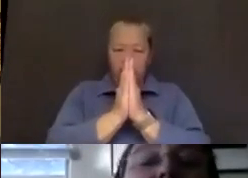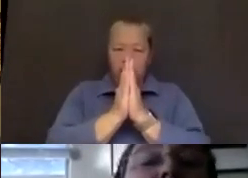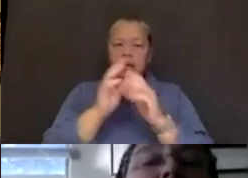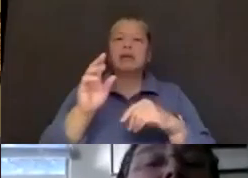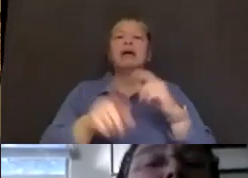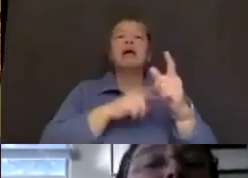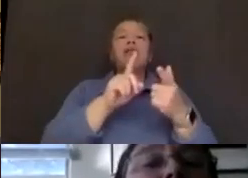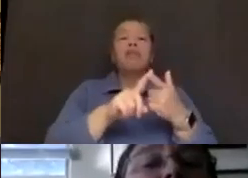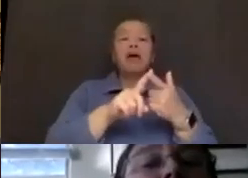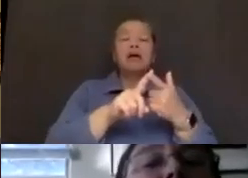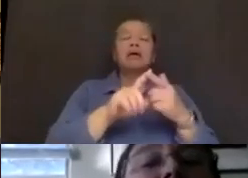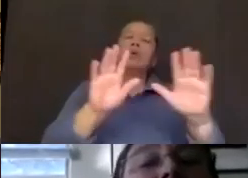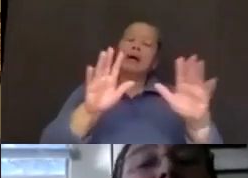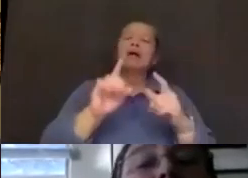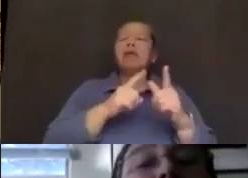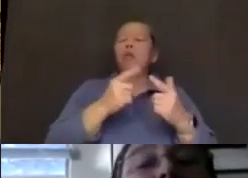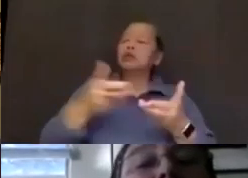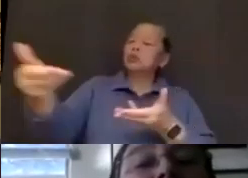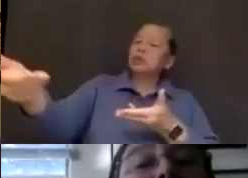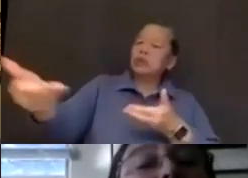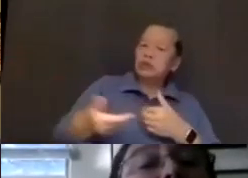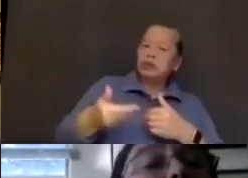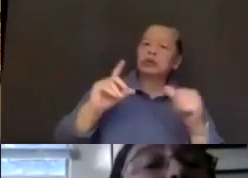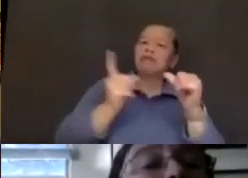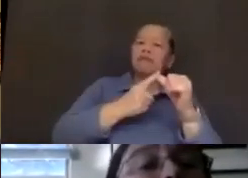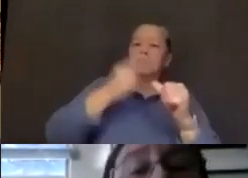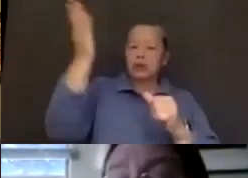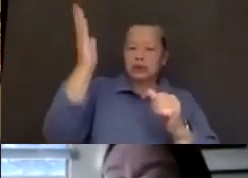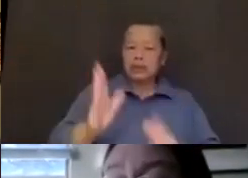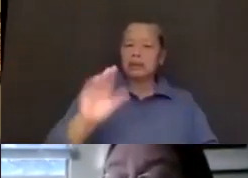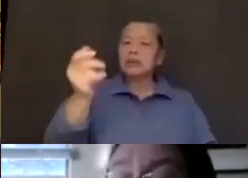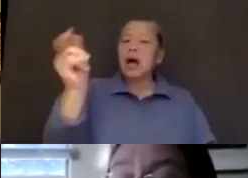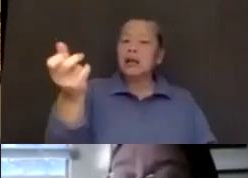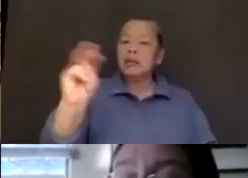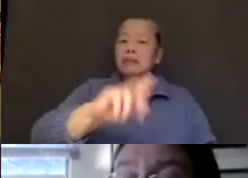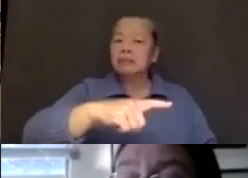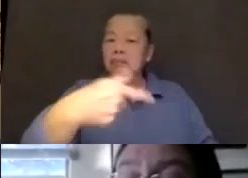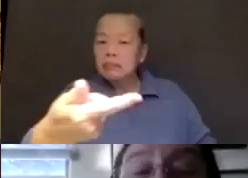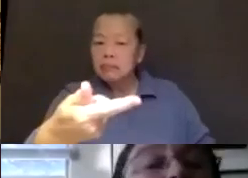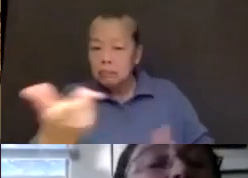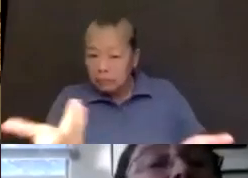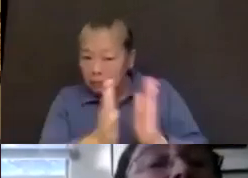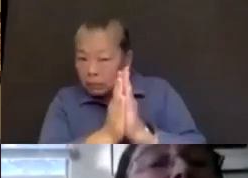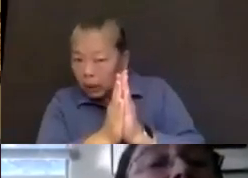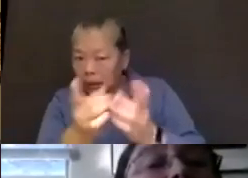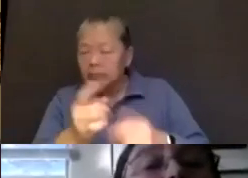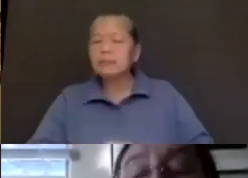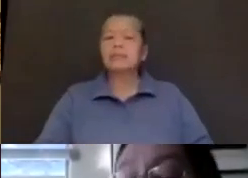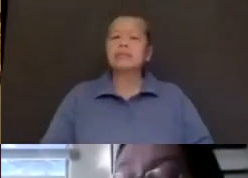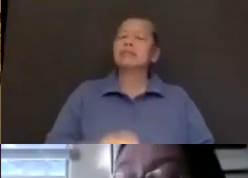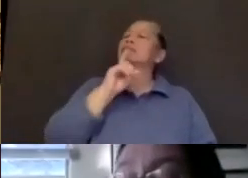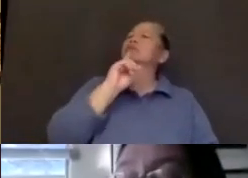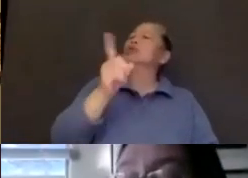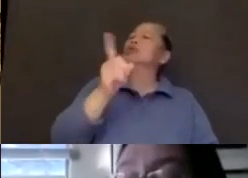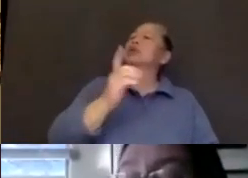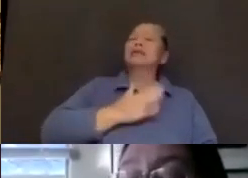turn it over. Then I'm going to introduce our first speaker. Jonathan, will you open us in a word of prayer? Sure. It's